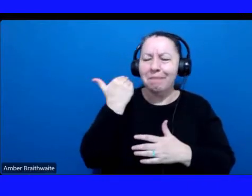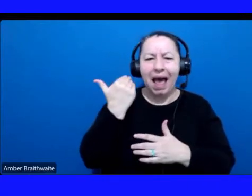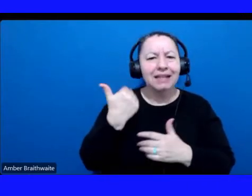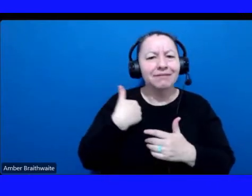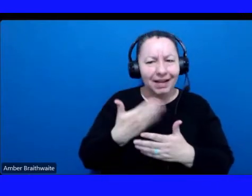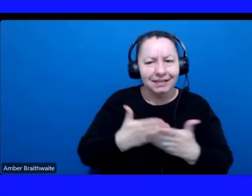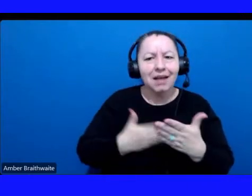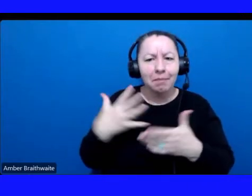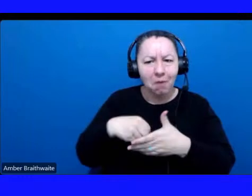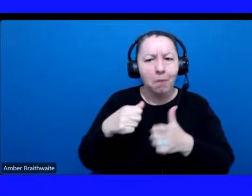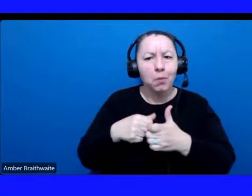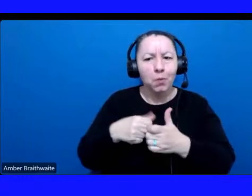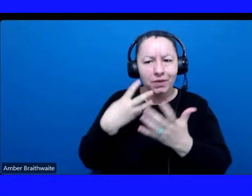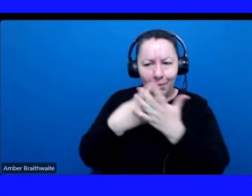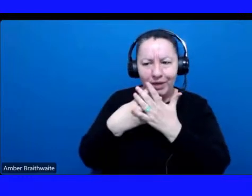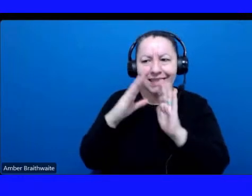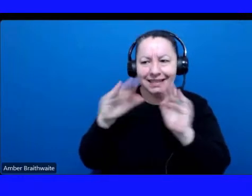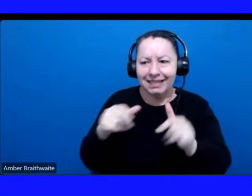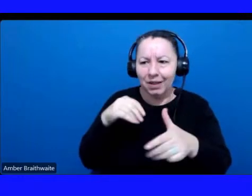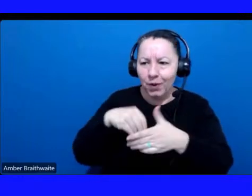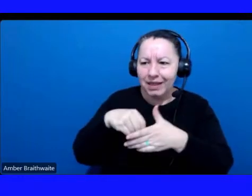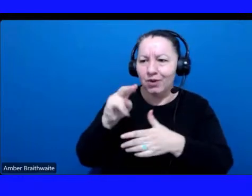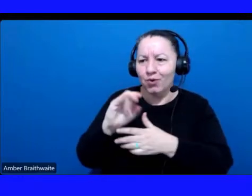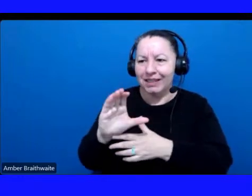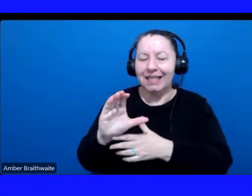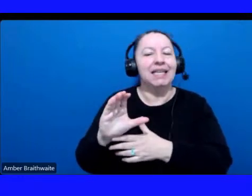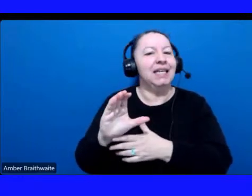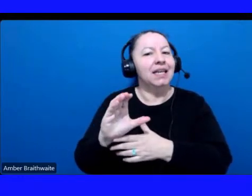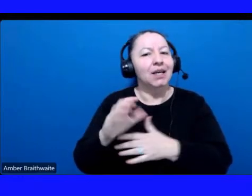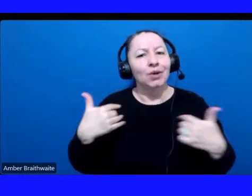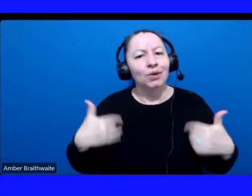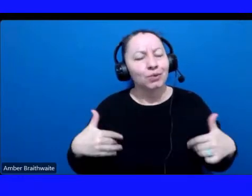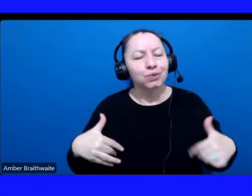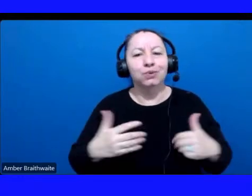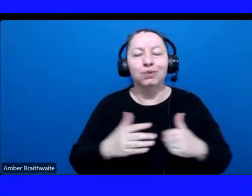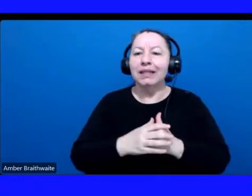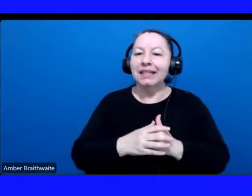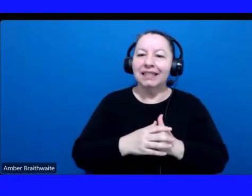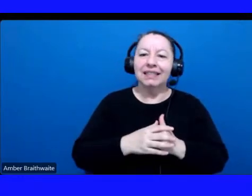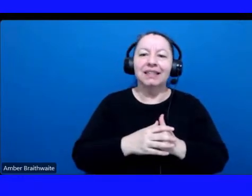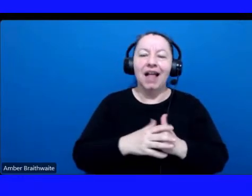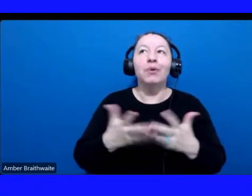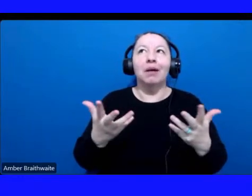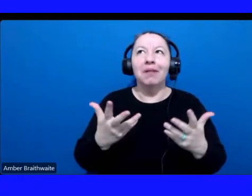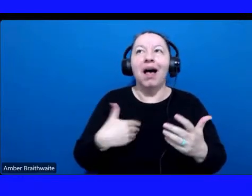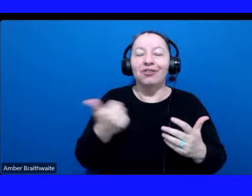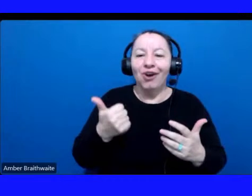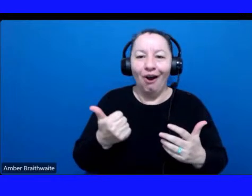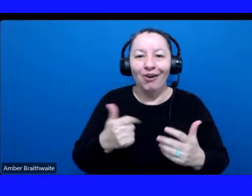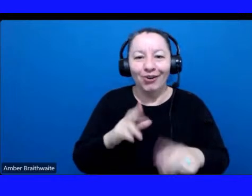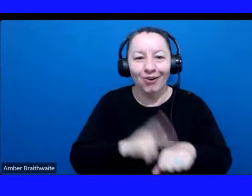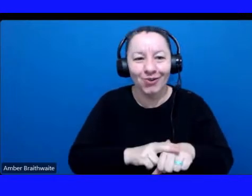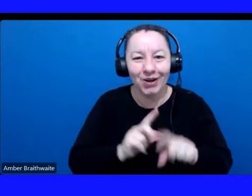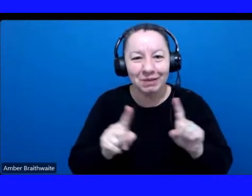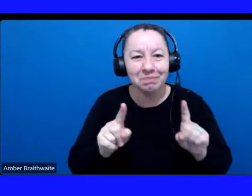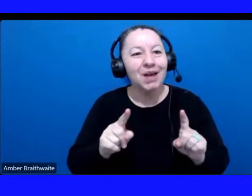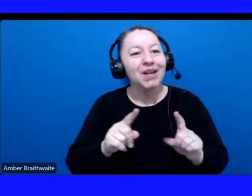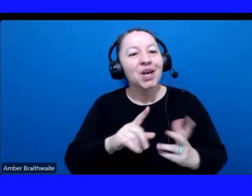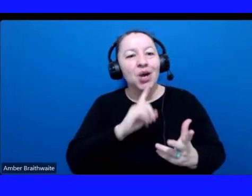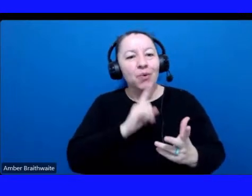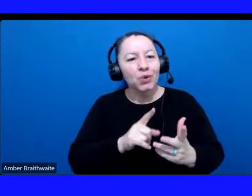of the interventions, I'm just concerned in holding them while they go through their ups and